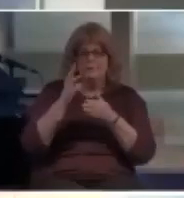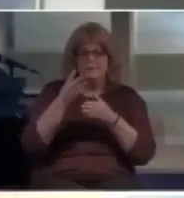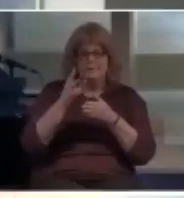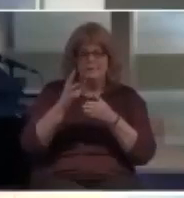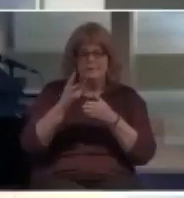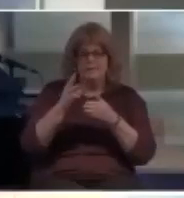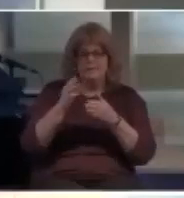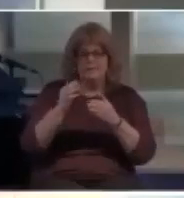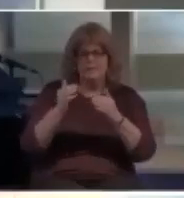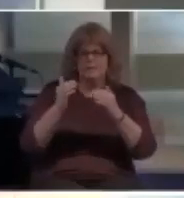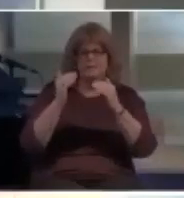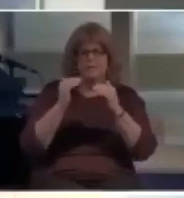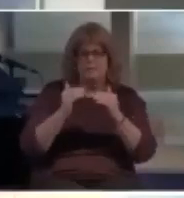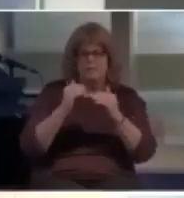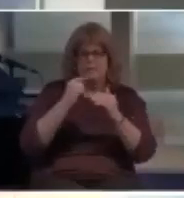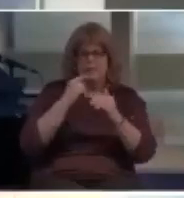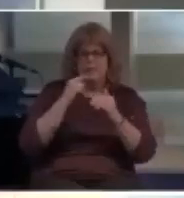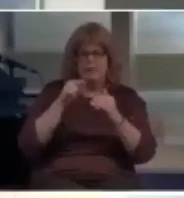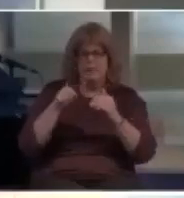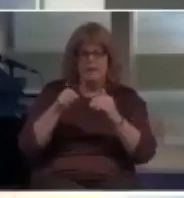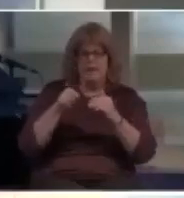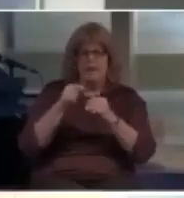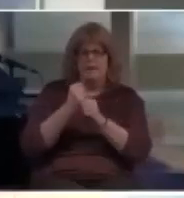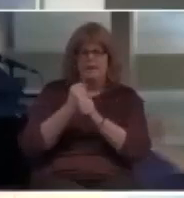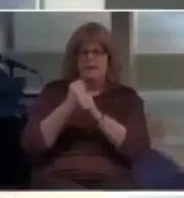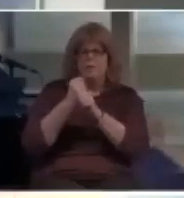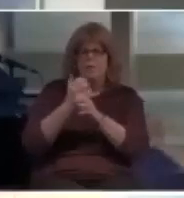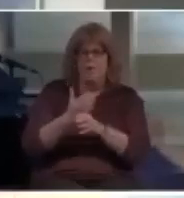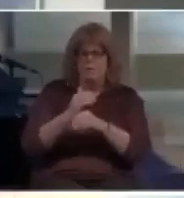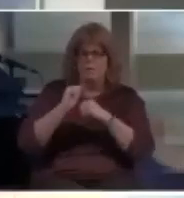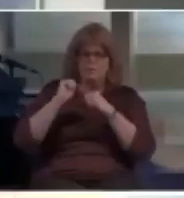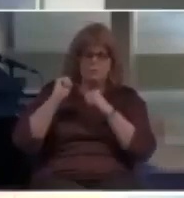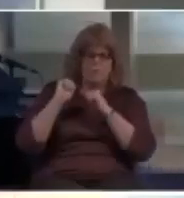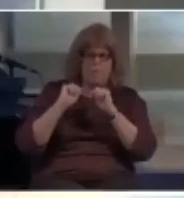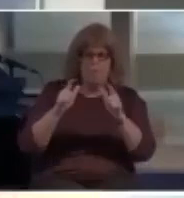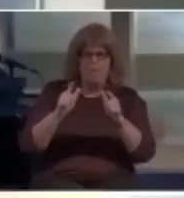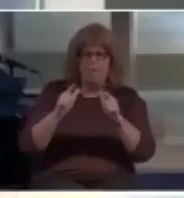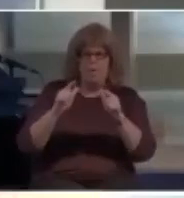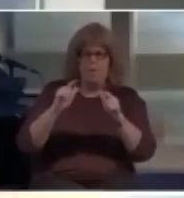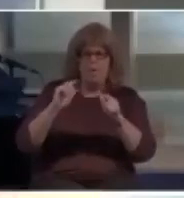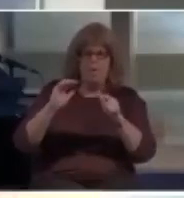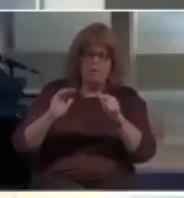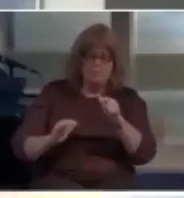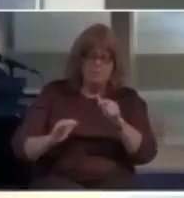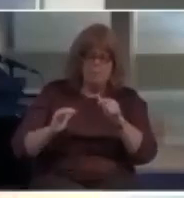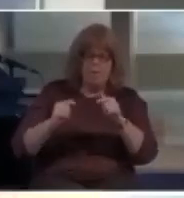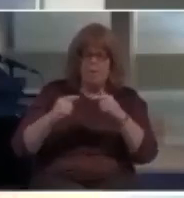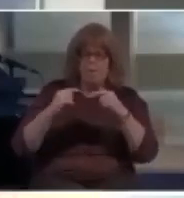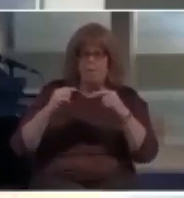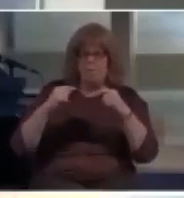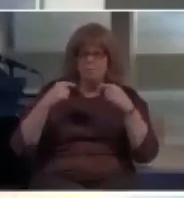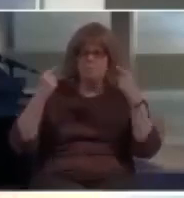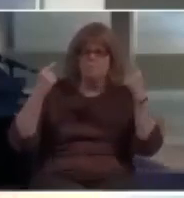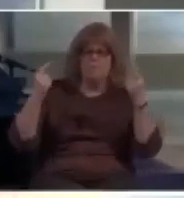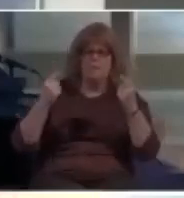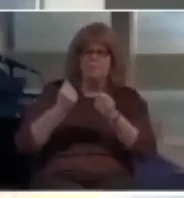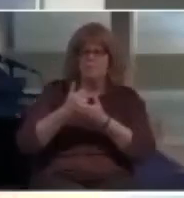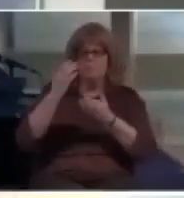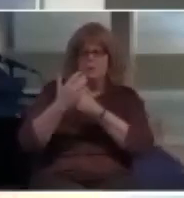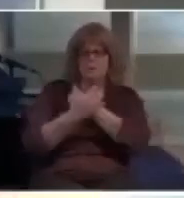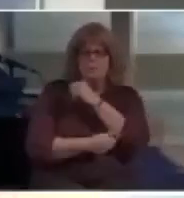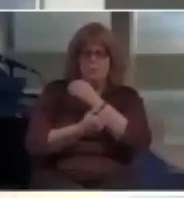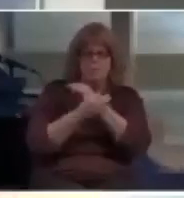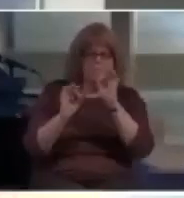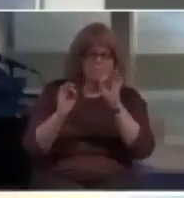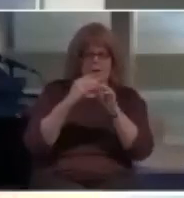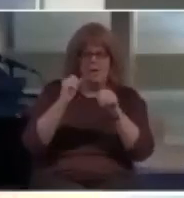next poieo. He says, and he causes all, the small and the great and the rich and the poor and the free men